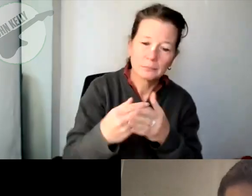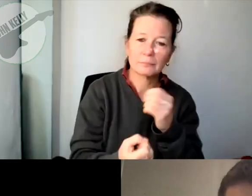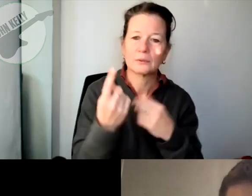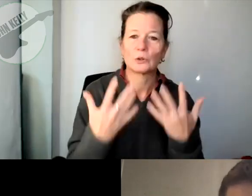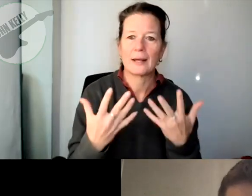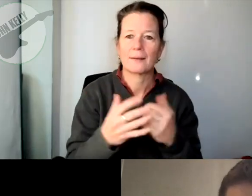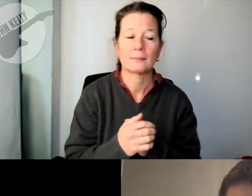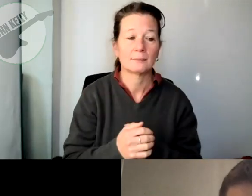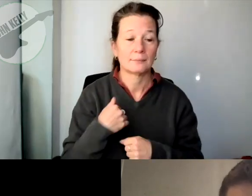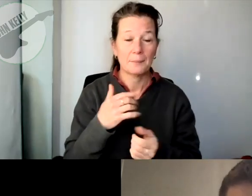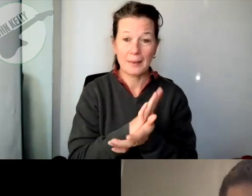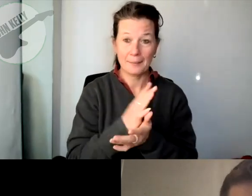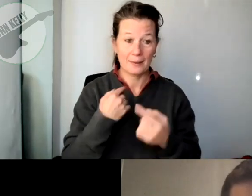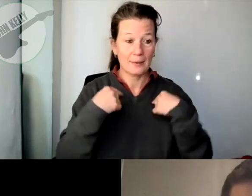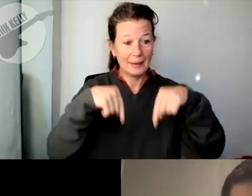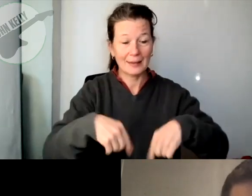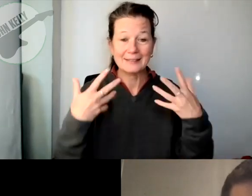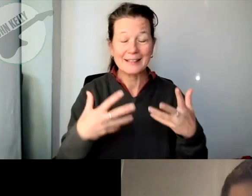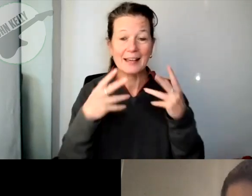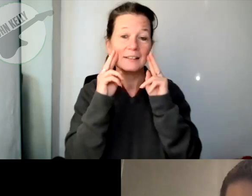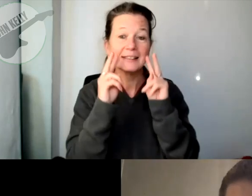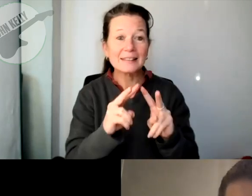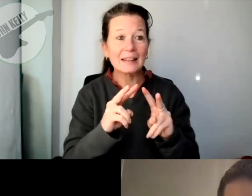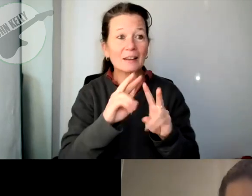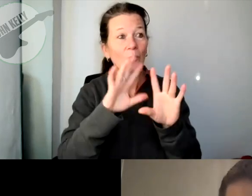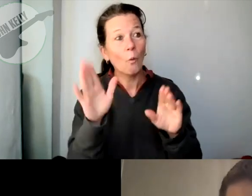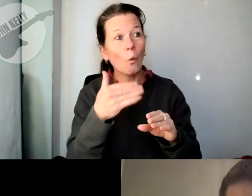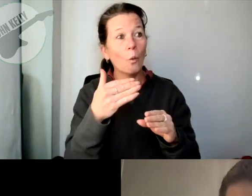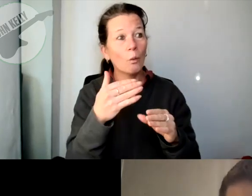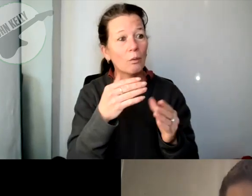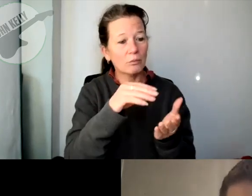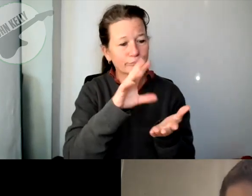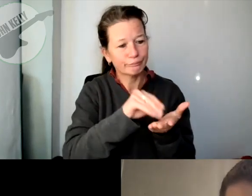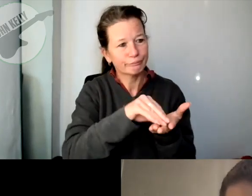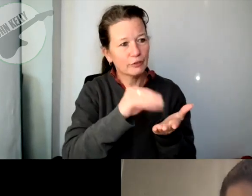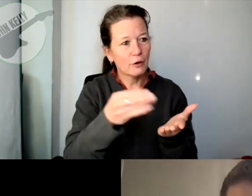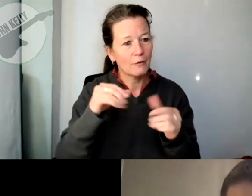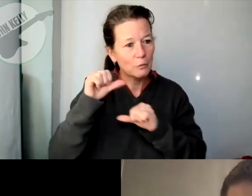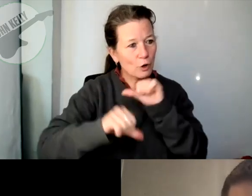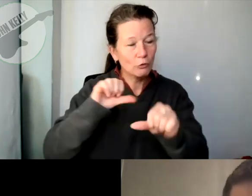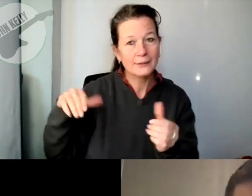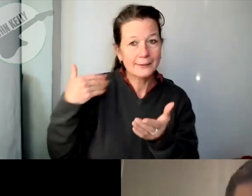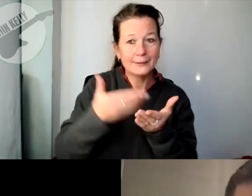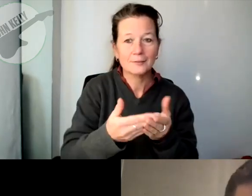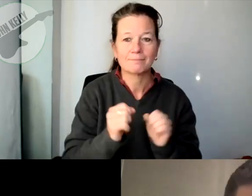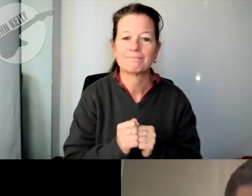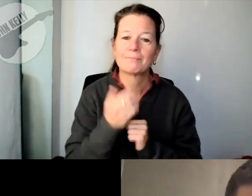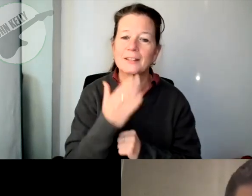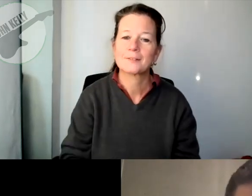here and seeing all of that sort of documented and the progress that's been made so far. Thanks.